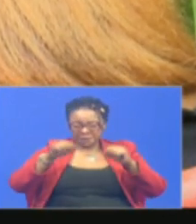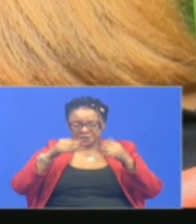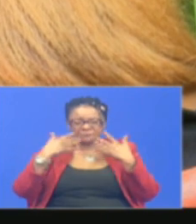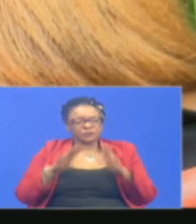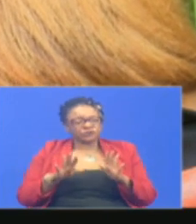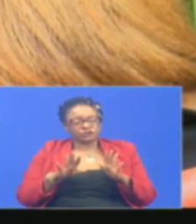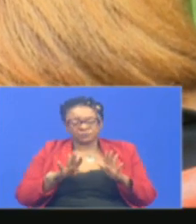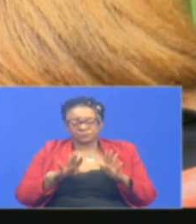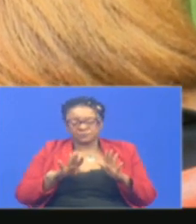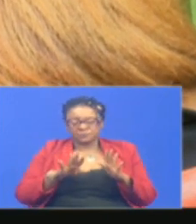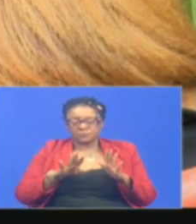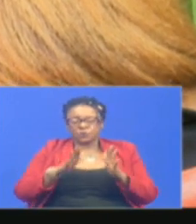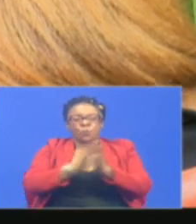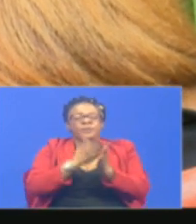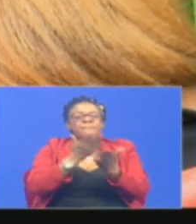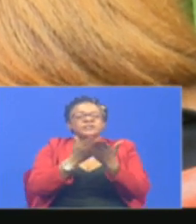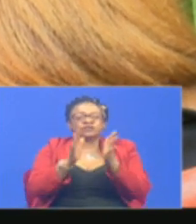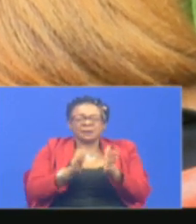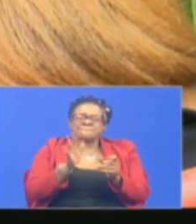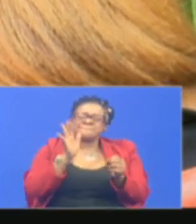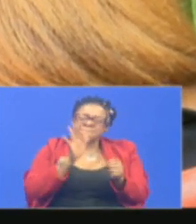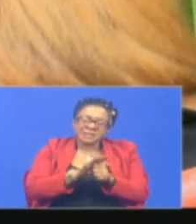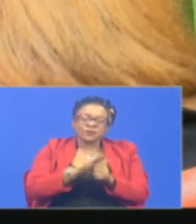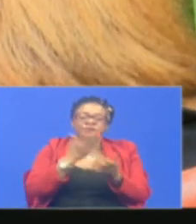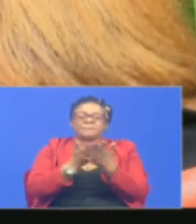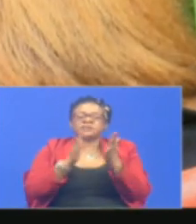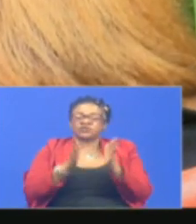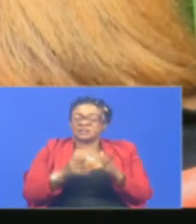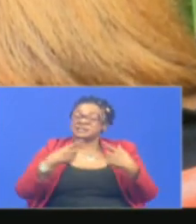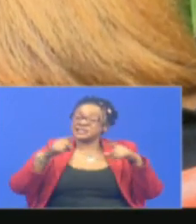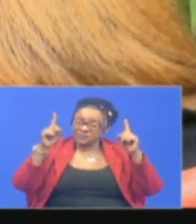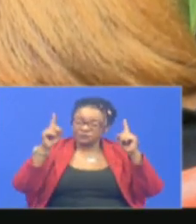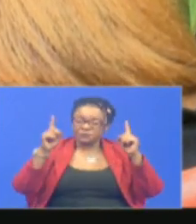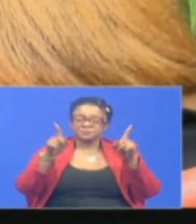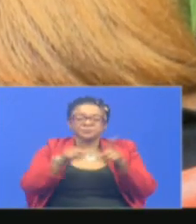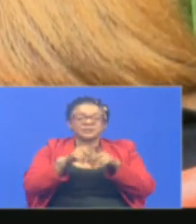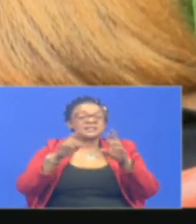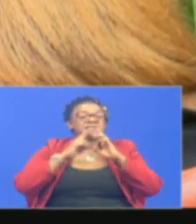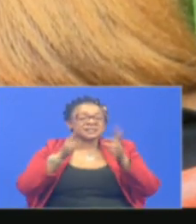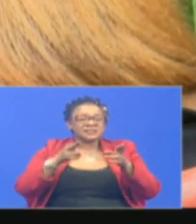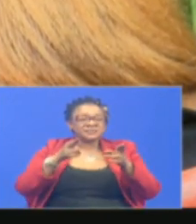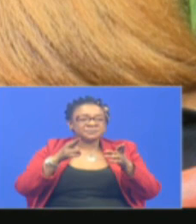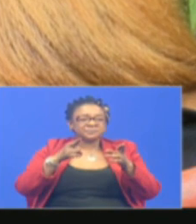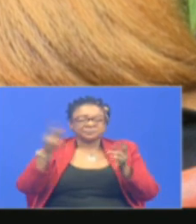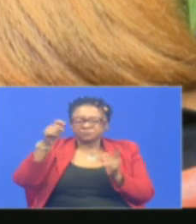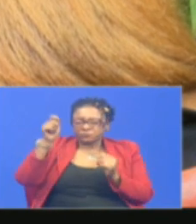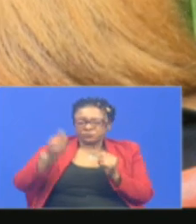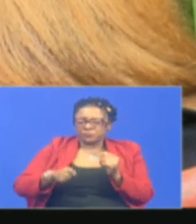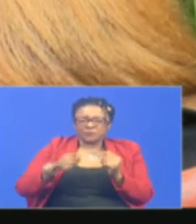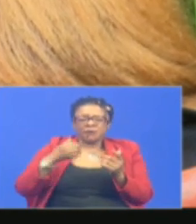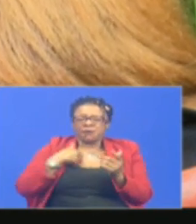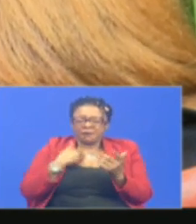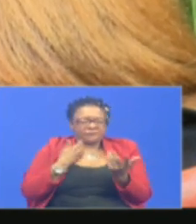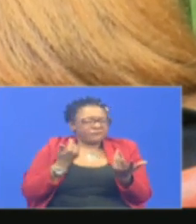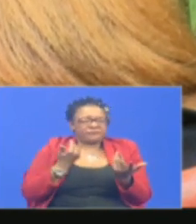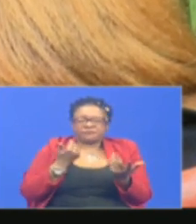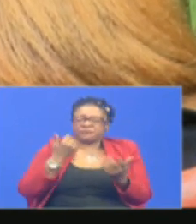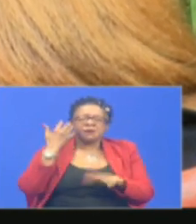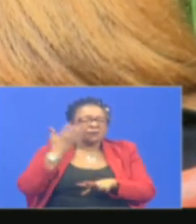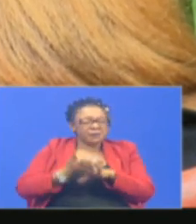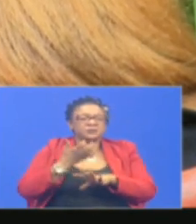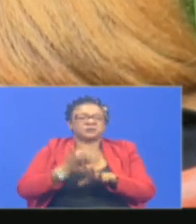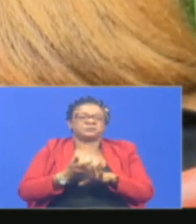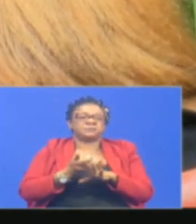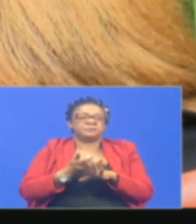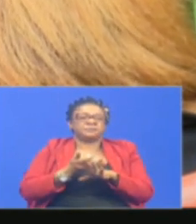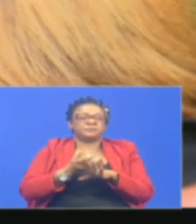with the petitioners. Many of the petitions have been successful. As a result, the courts, the judiciary is paying a heavy price. They are really, really